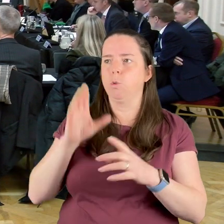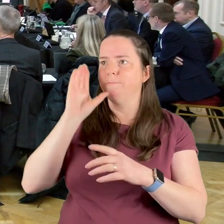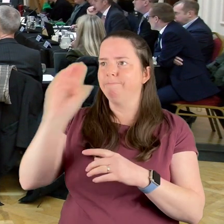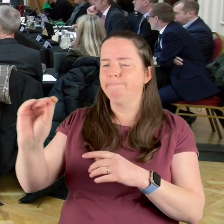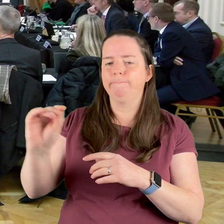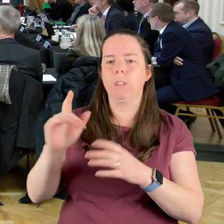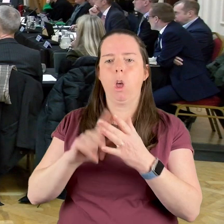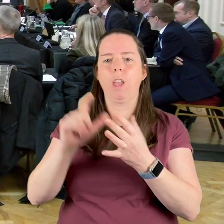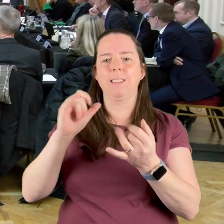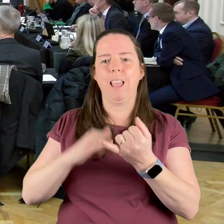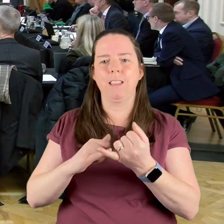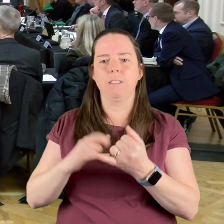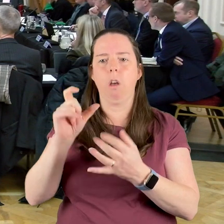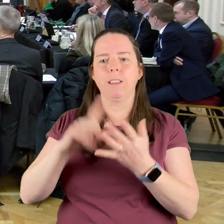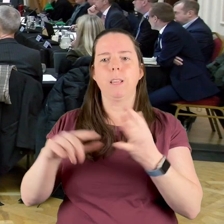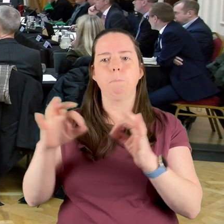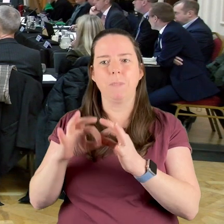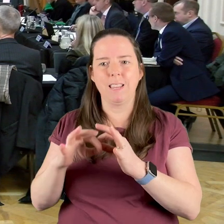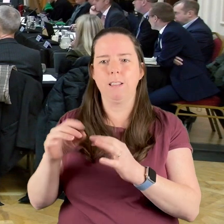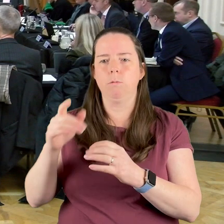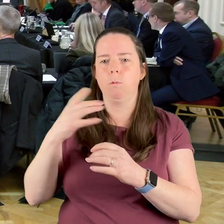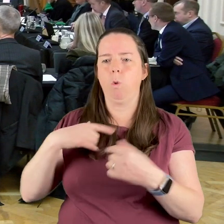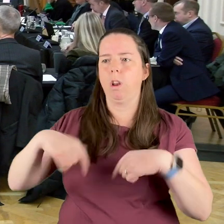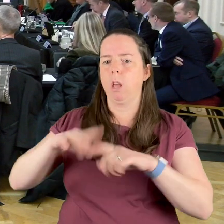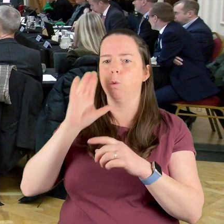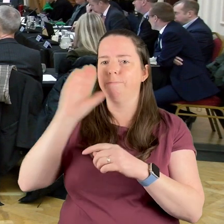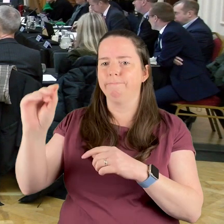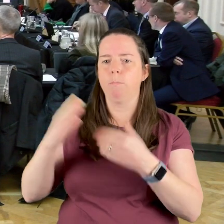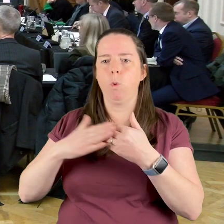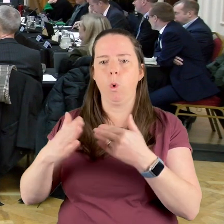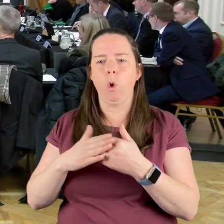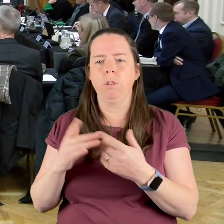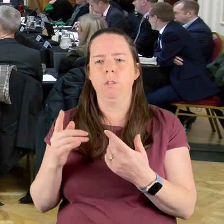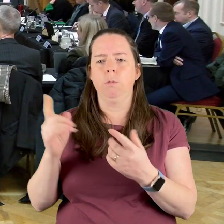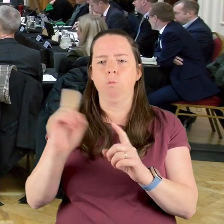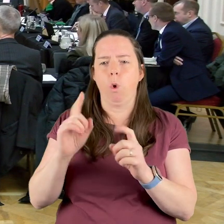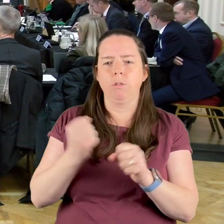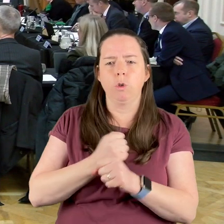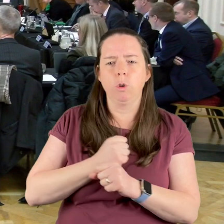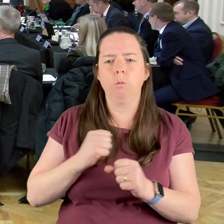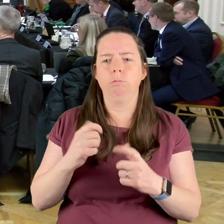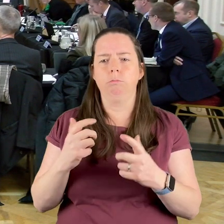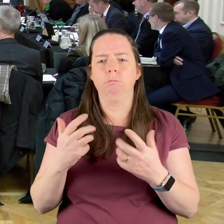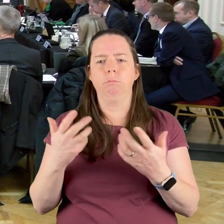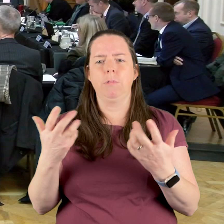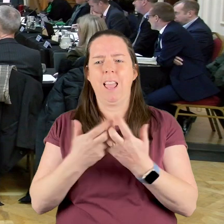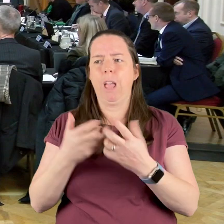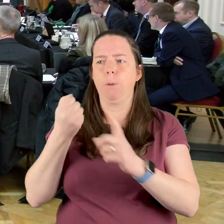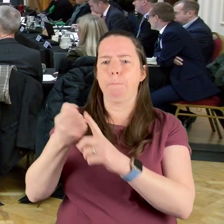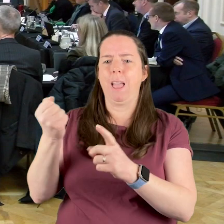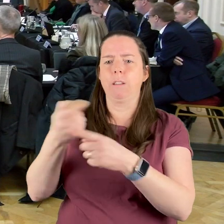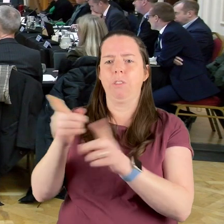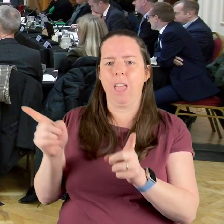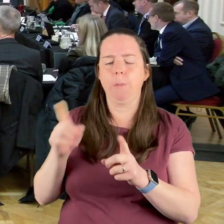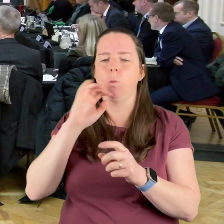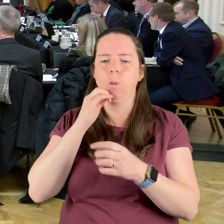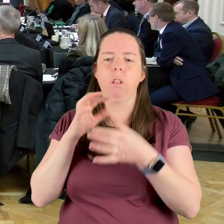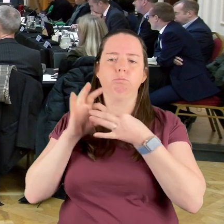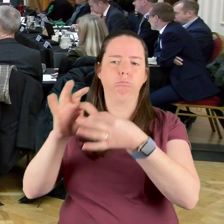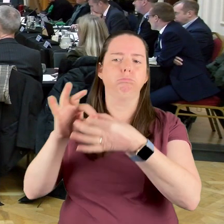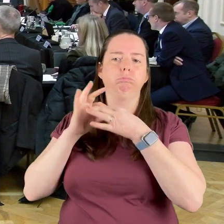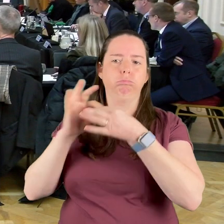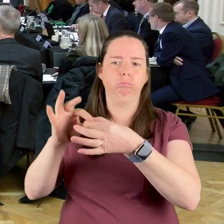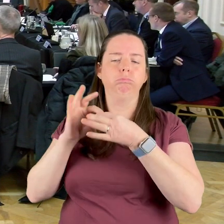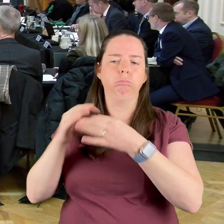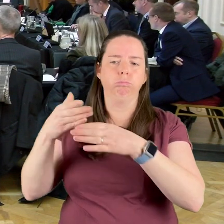us as well. So they want us to tell them more about the ICS and ICB. What do they do? And plus, how this is